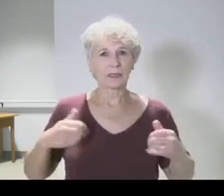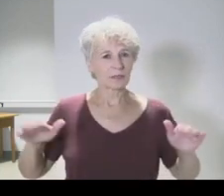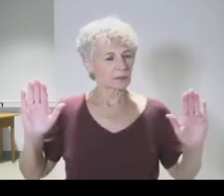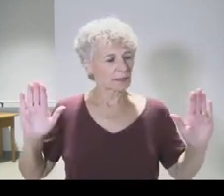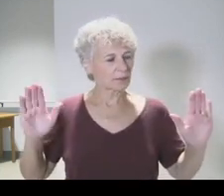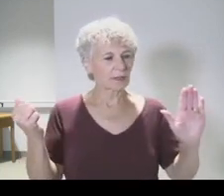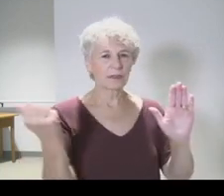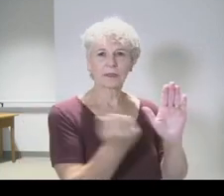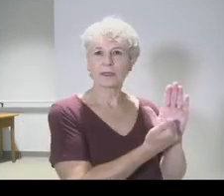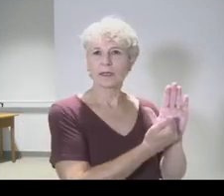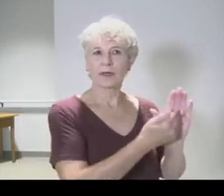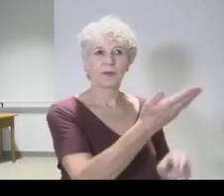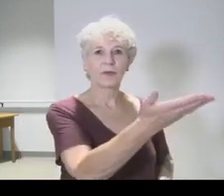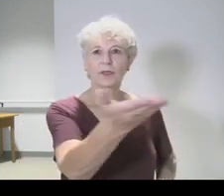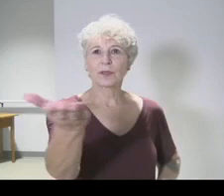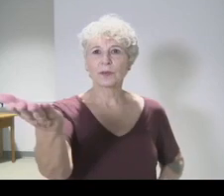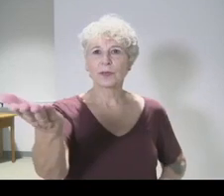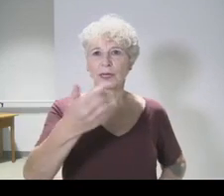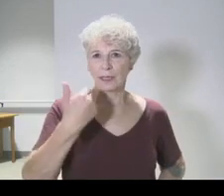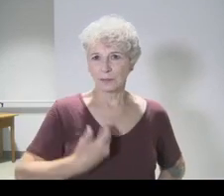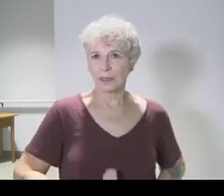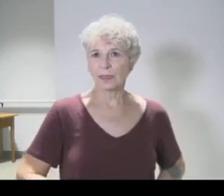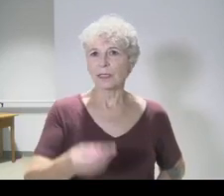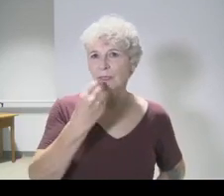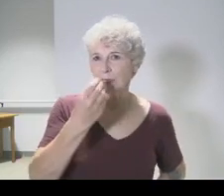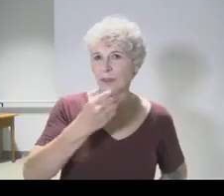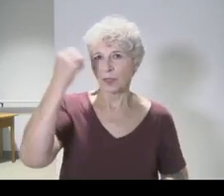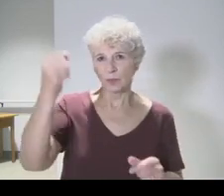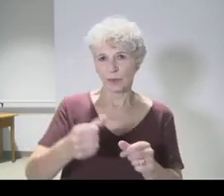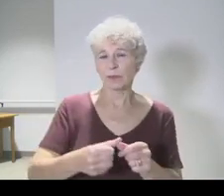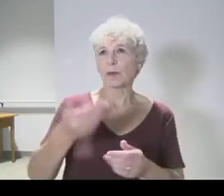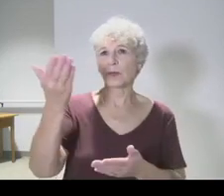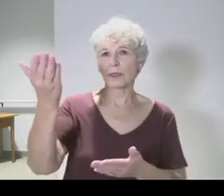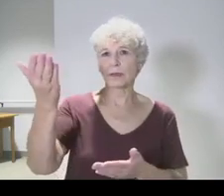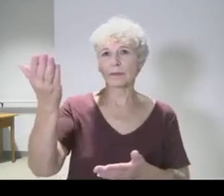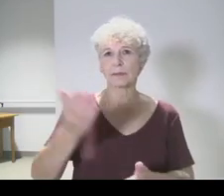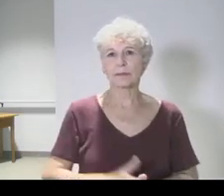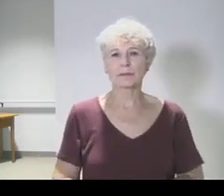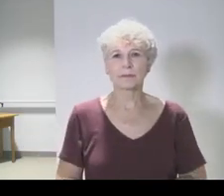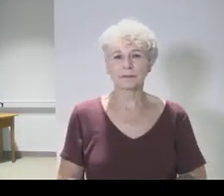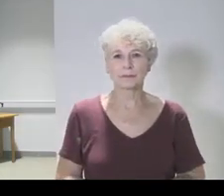for you and for me. Take and eat in remembrance of him.